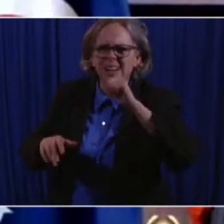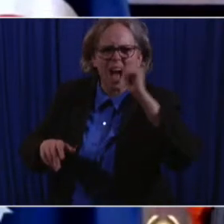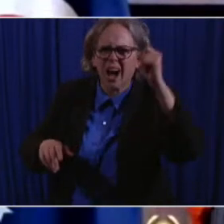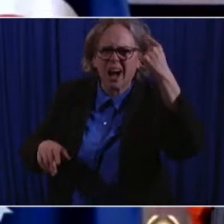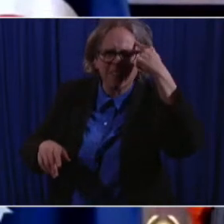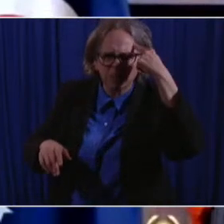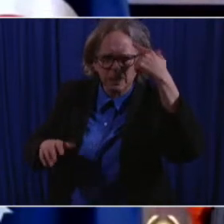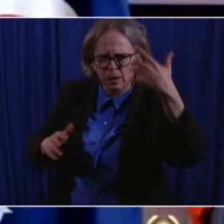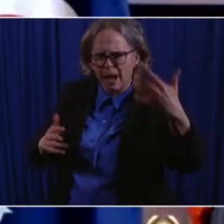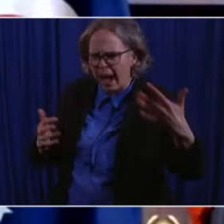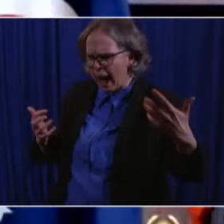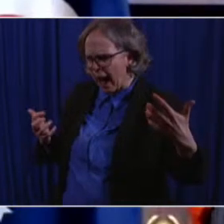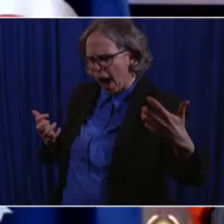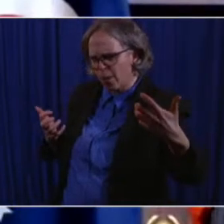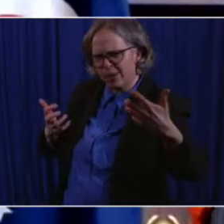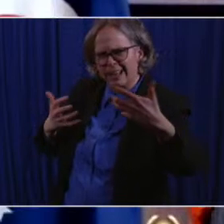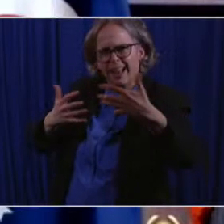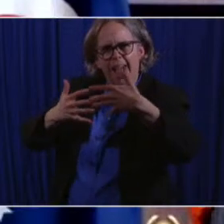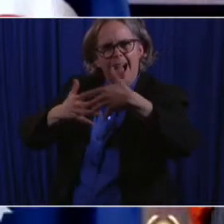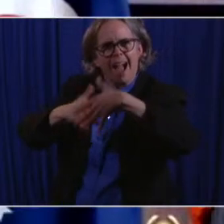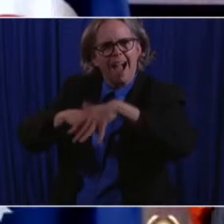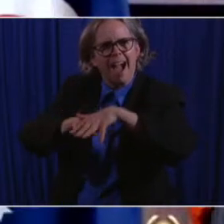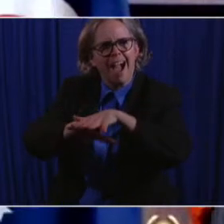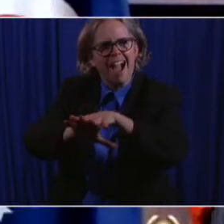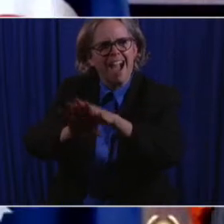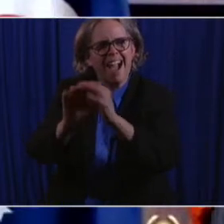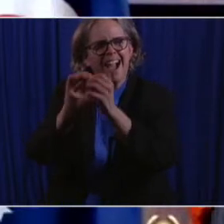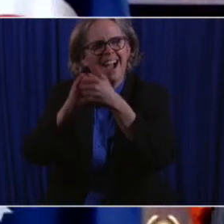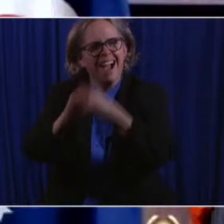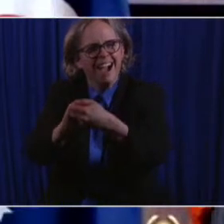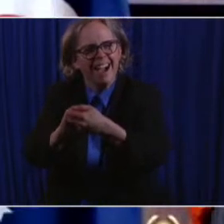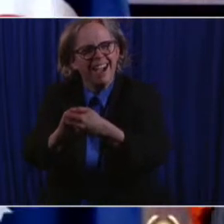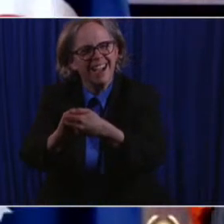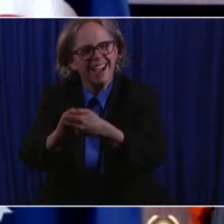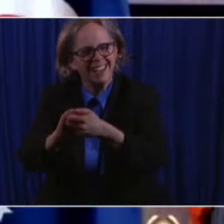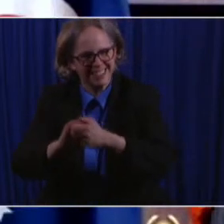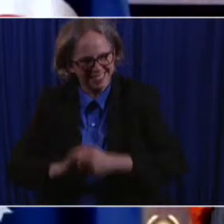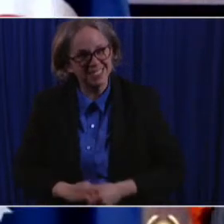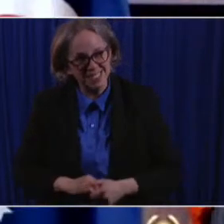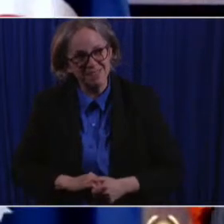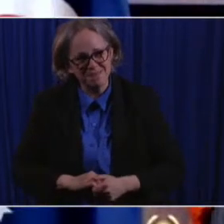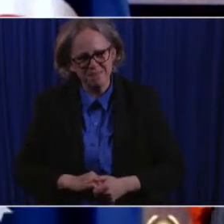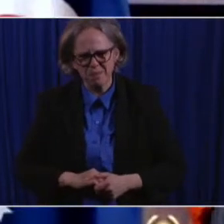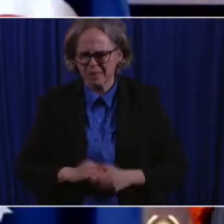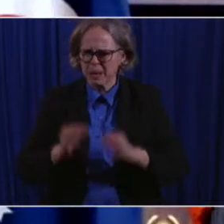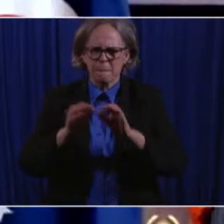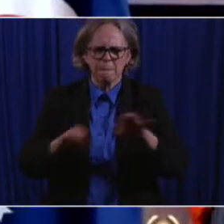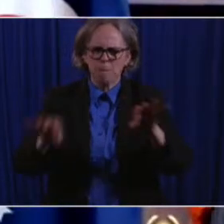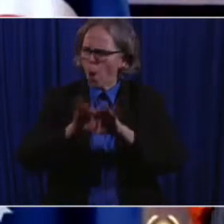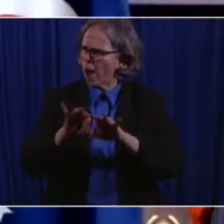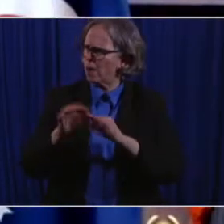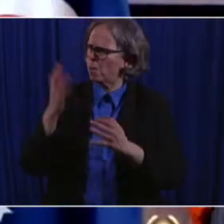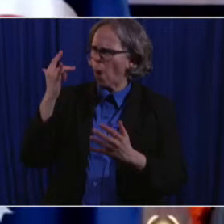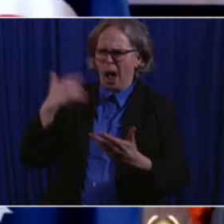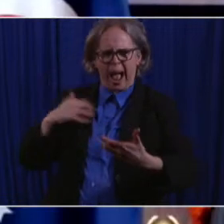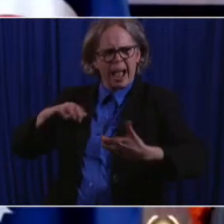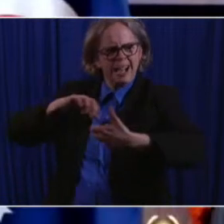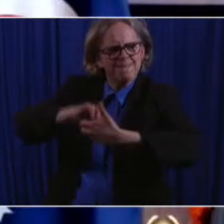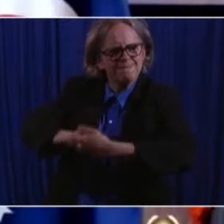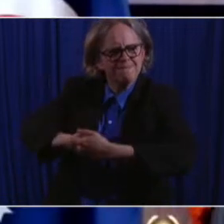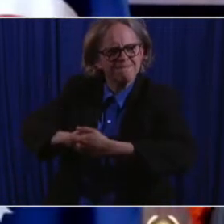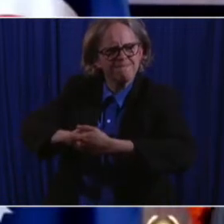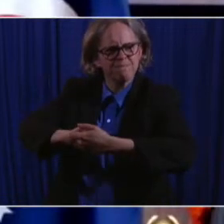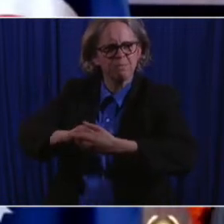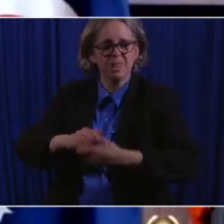serve our customers. And this is important because when you're an innovative, creative state, and what our goal is to be the most